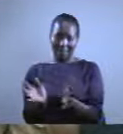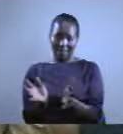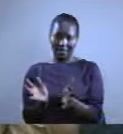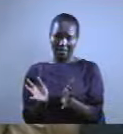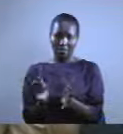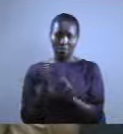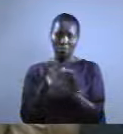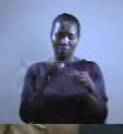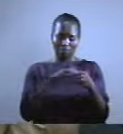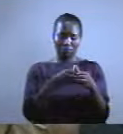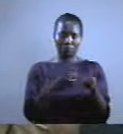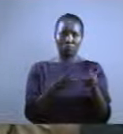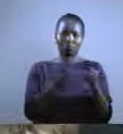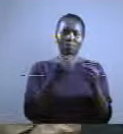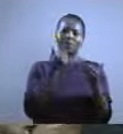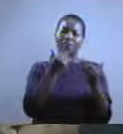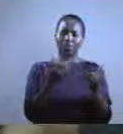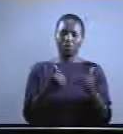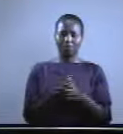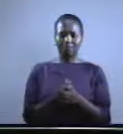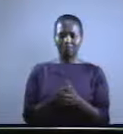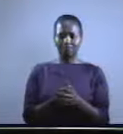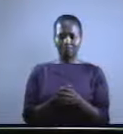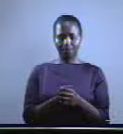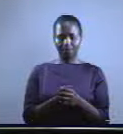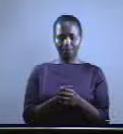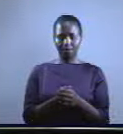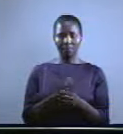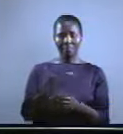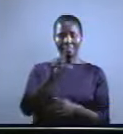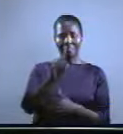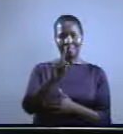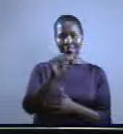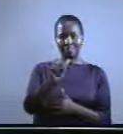instituted by these parties. Ke a leboga. The DA.